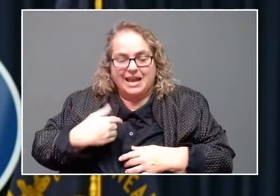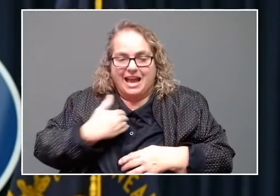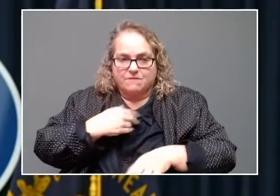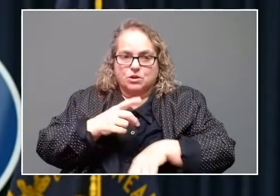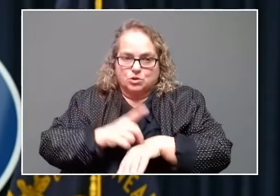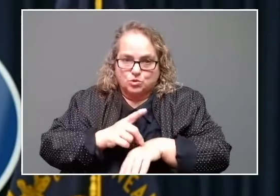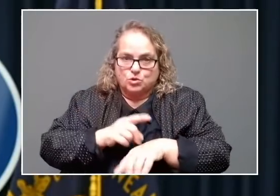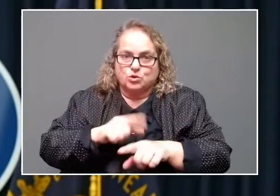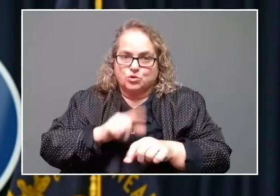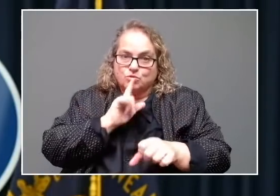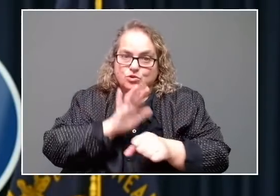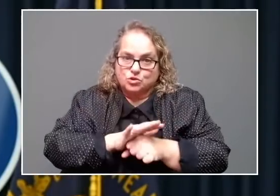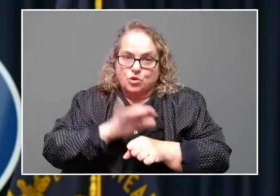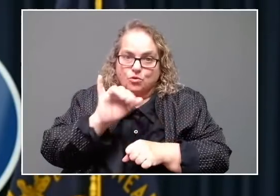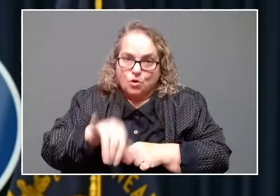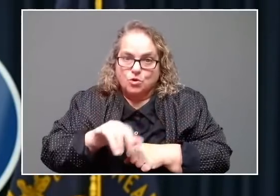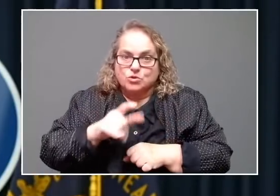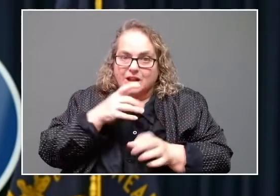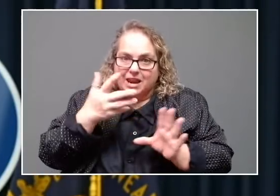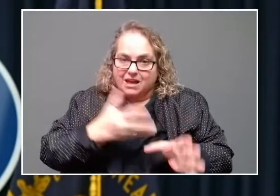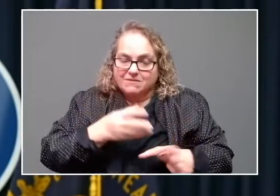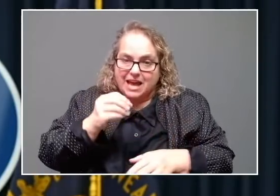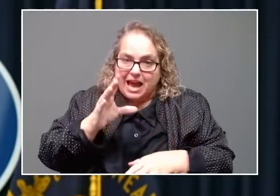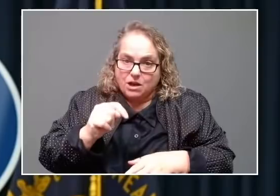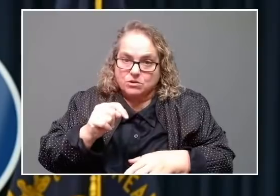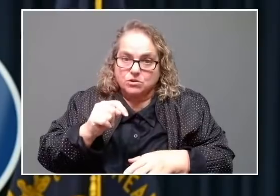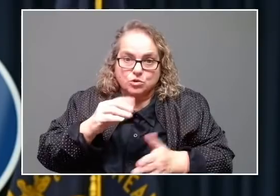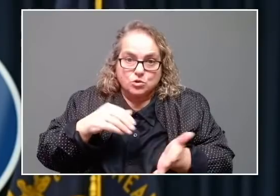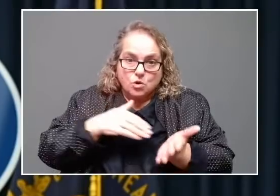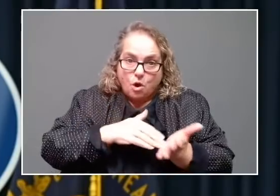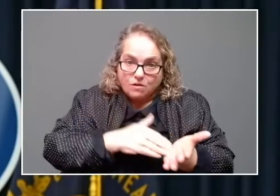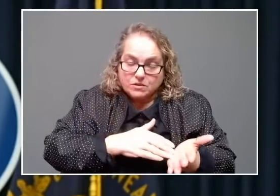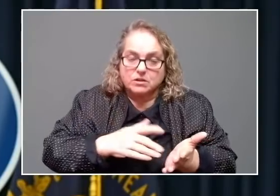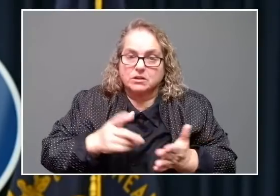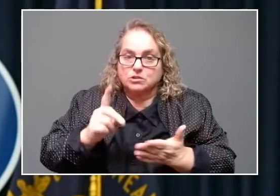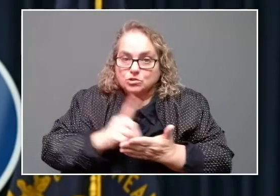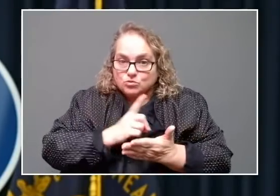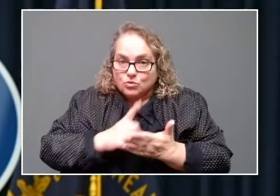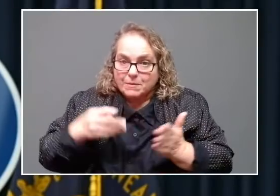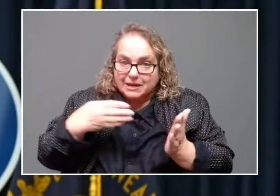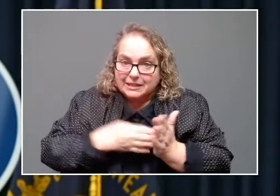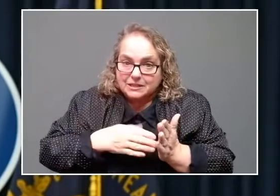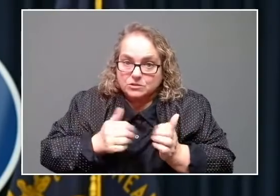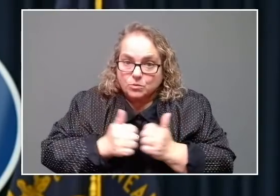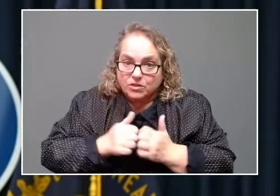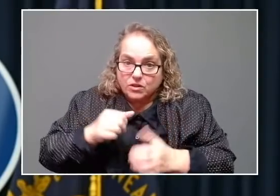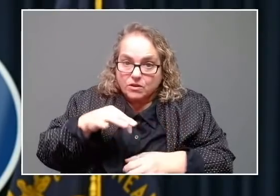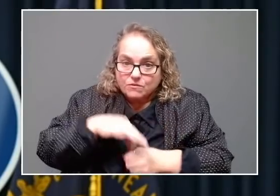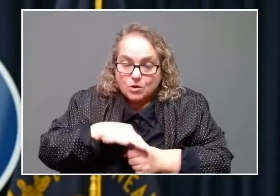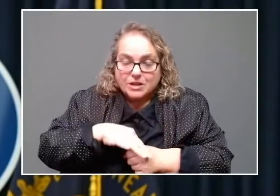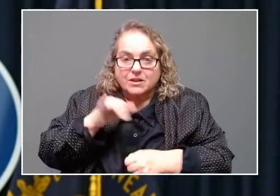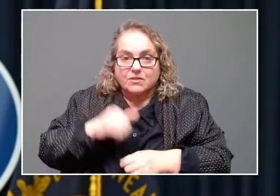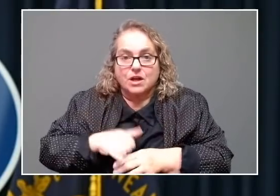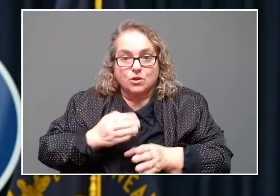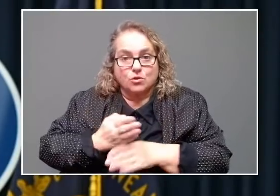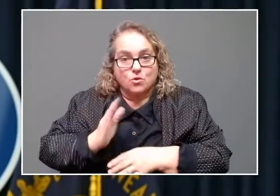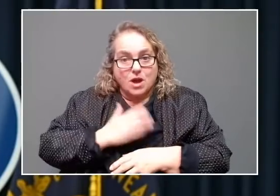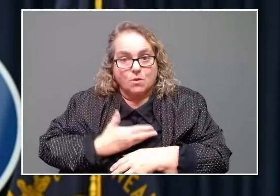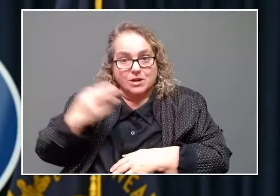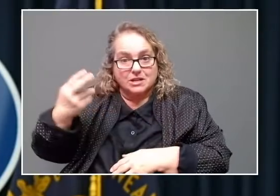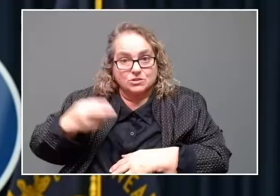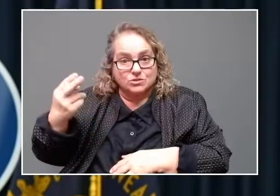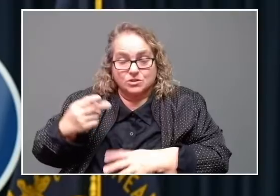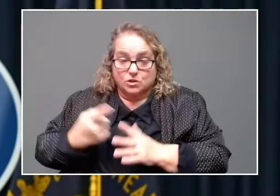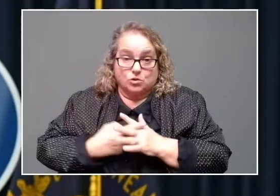that have been left out far too often, that have been discriminated against in voting, that through our history originally could